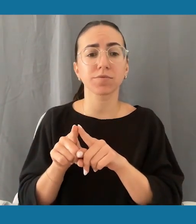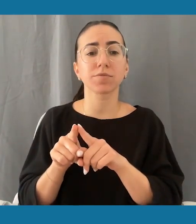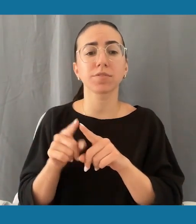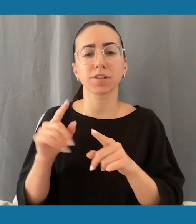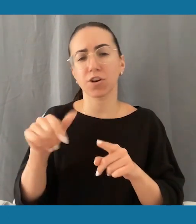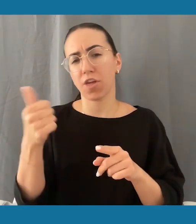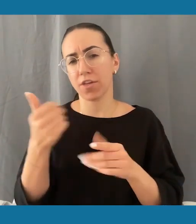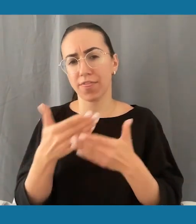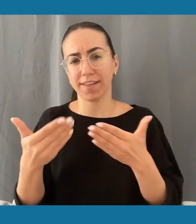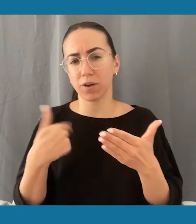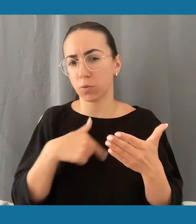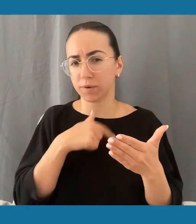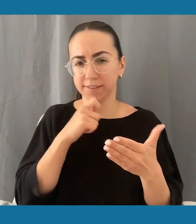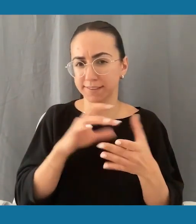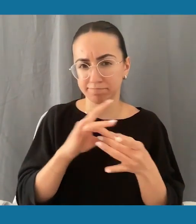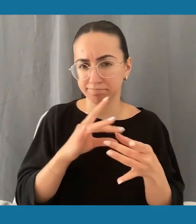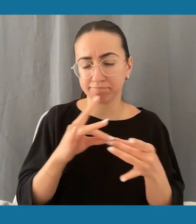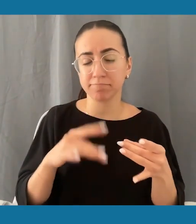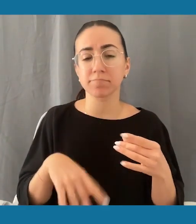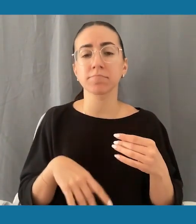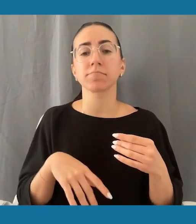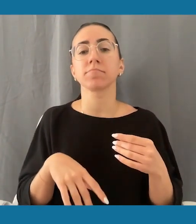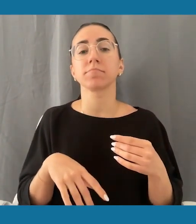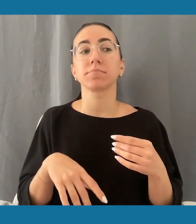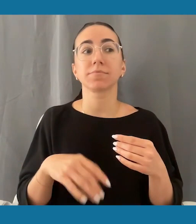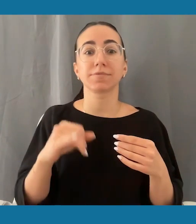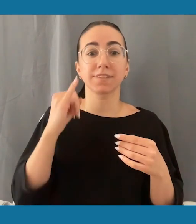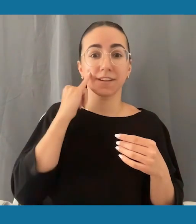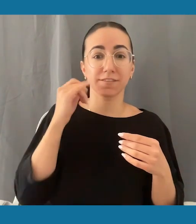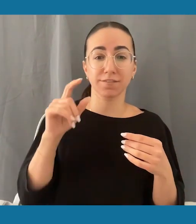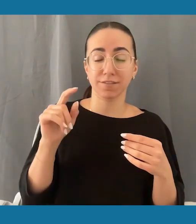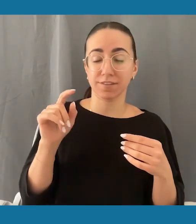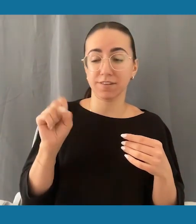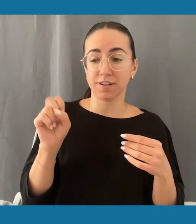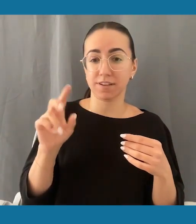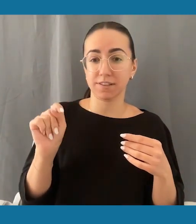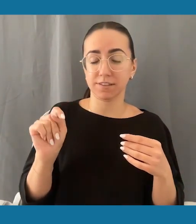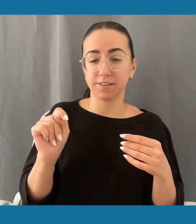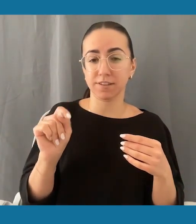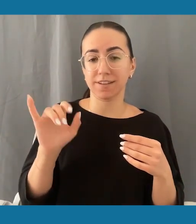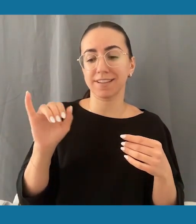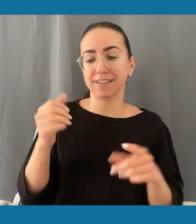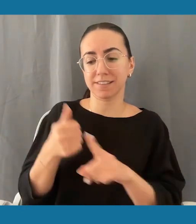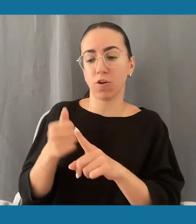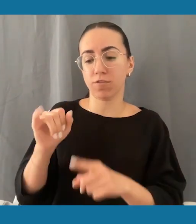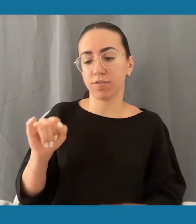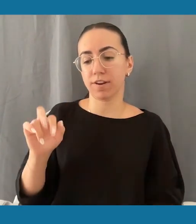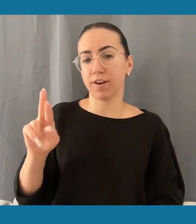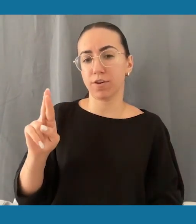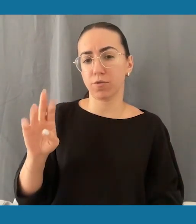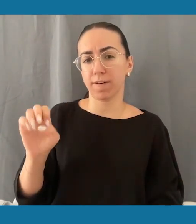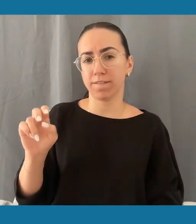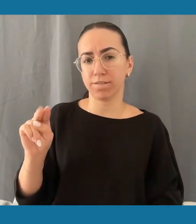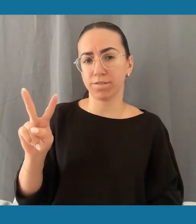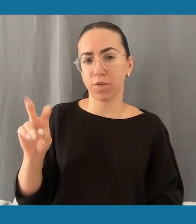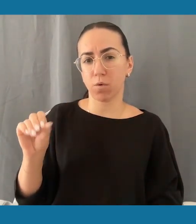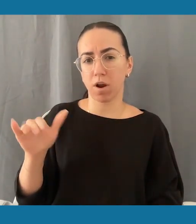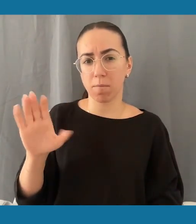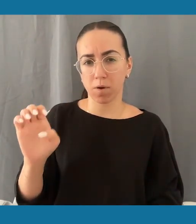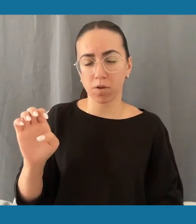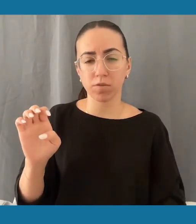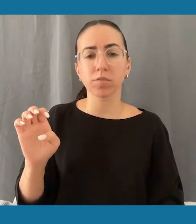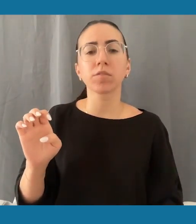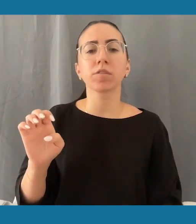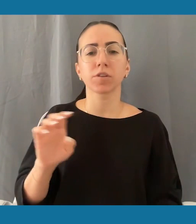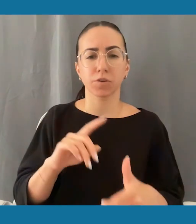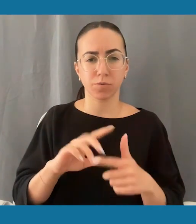on earlier, which is even though the trusts are irrevocable, in some cases you can put in provisions that allow for it